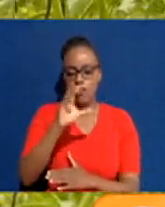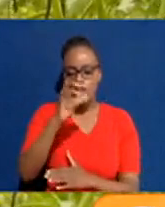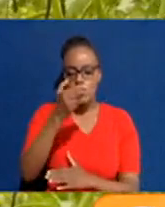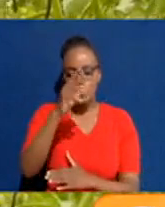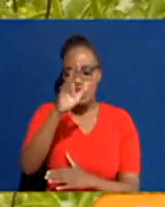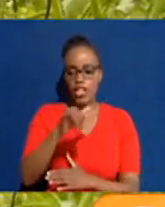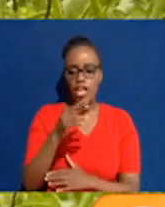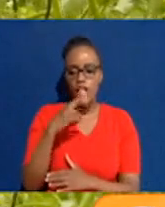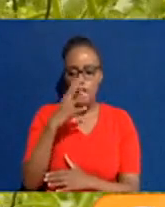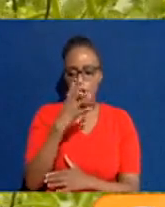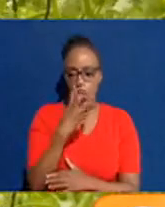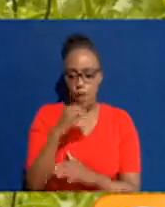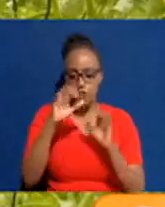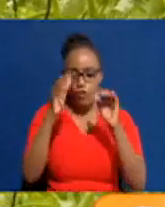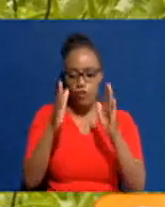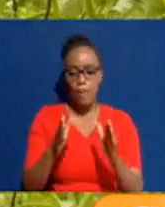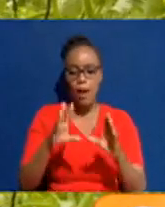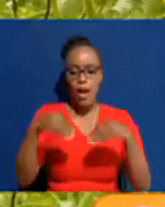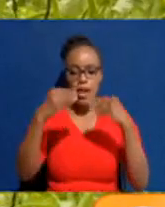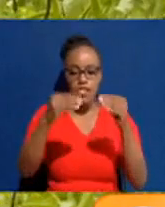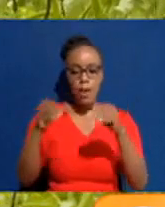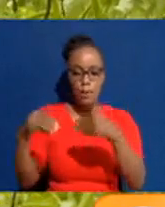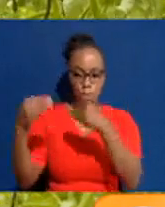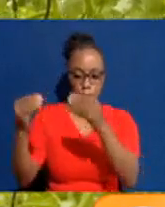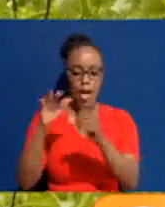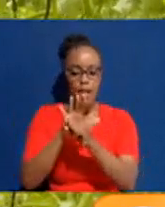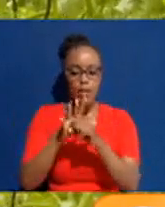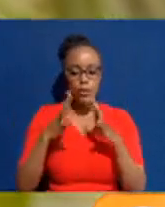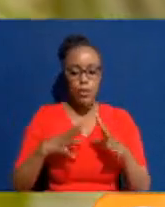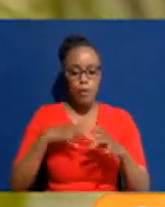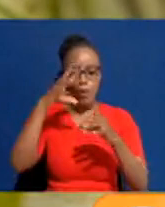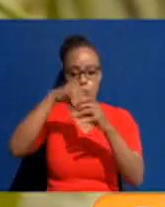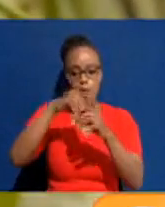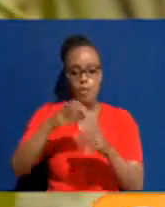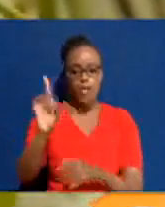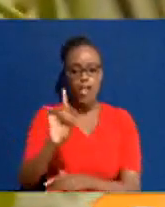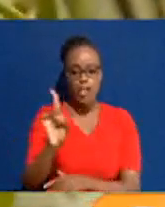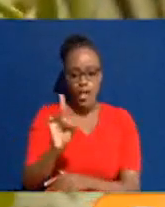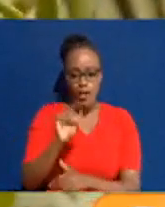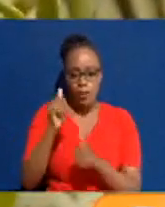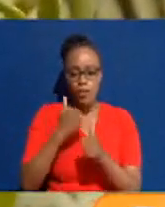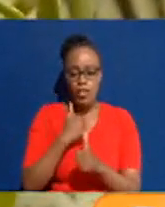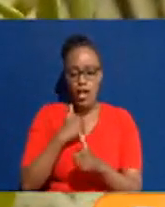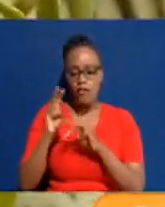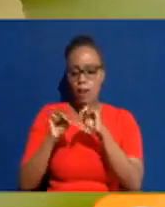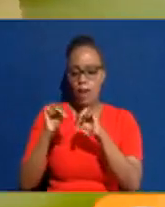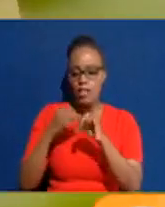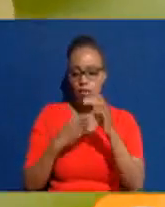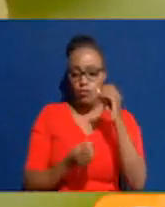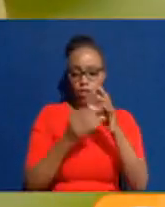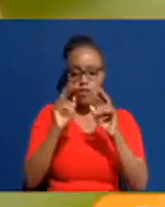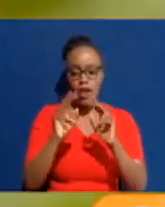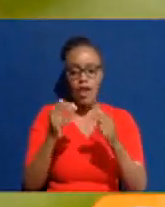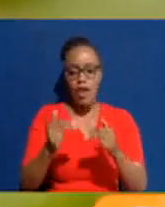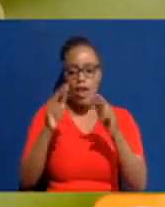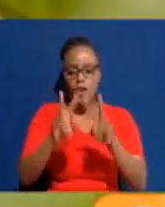farmer and I supply many people within Nairobi. Ochieng has managed to grow this high-value